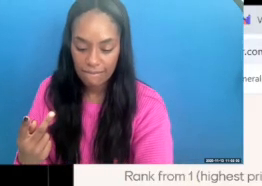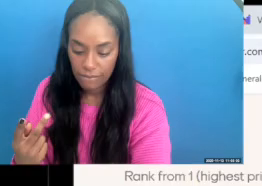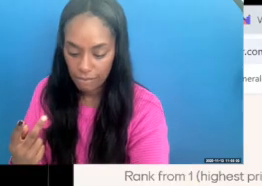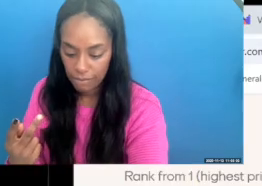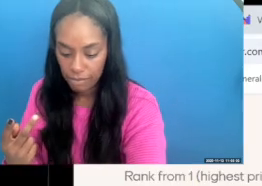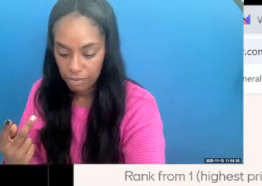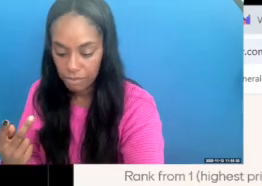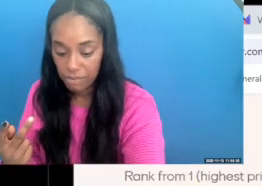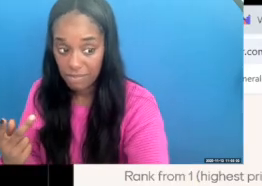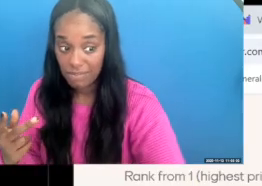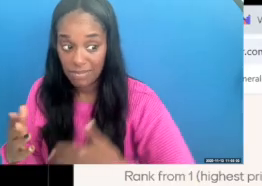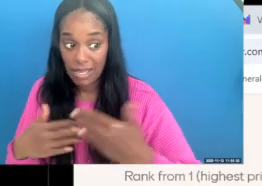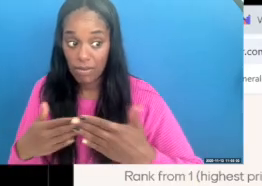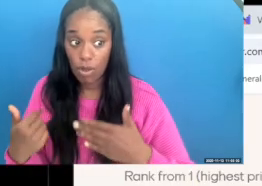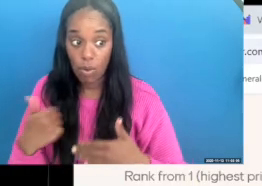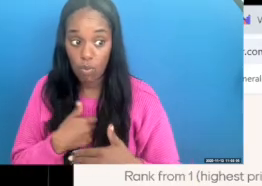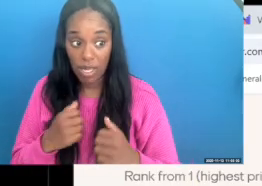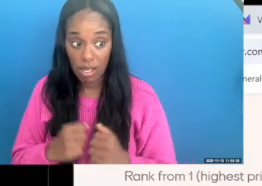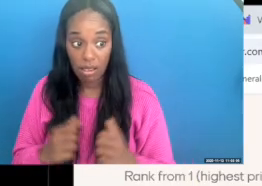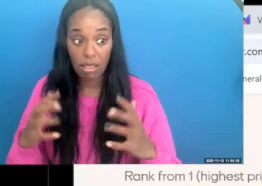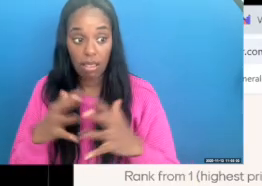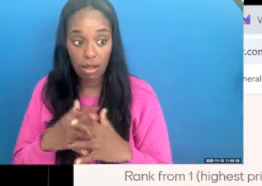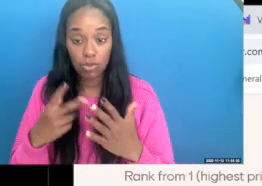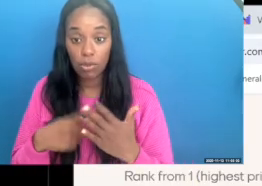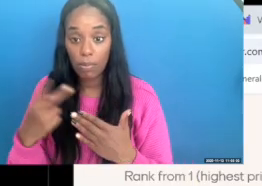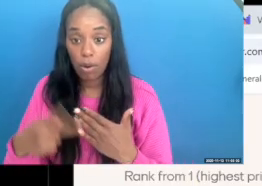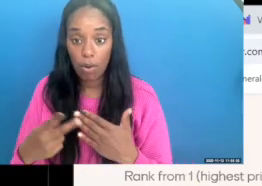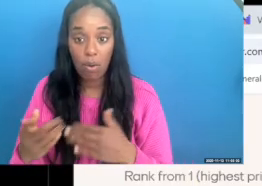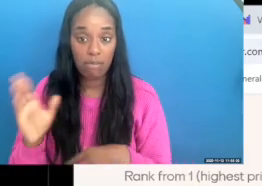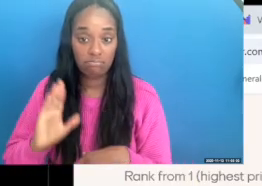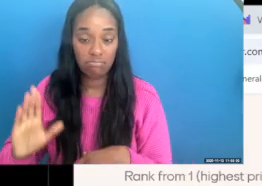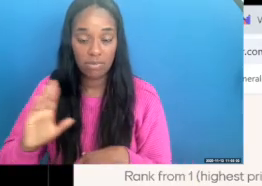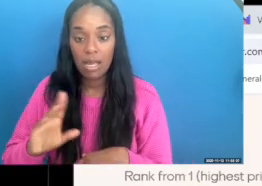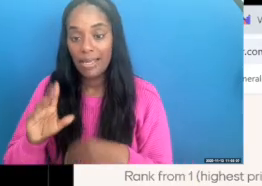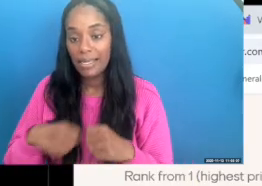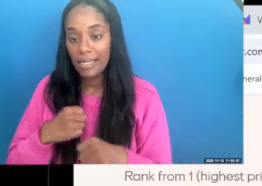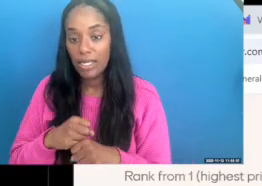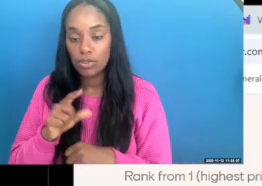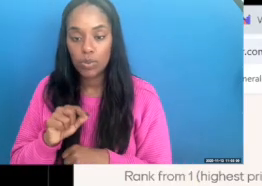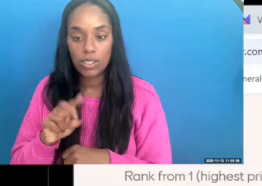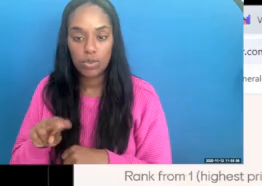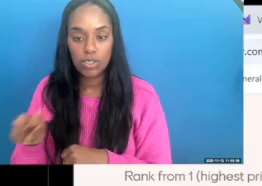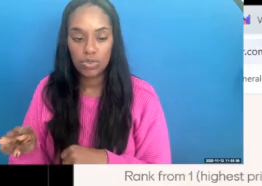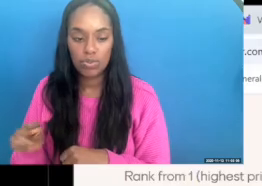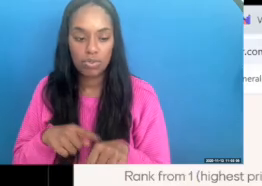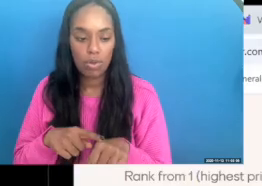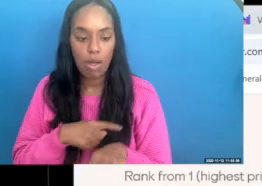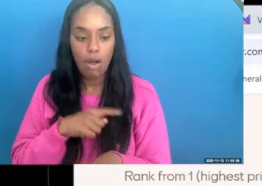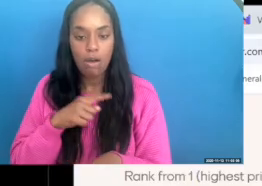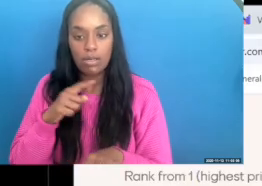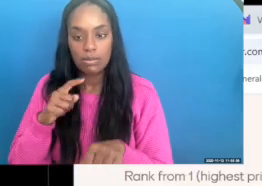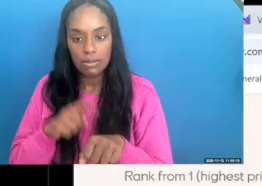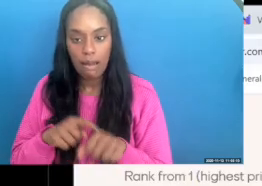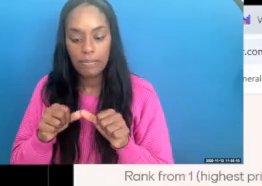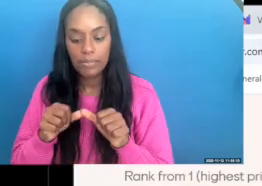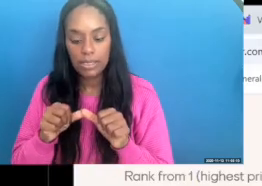last year and a half or so, despite the fact that we launched the program back in 2022. So I